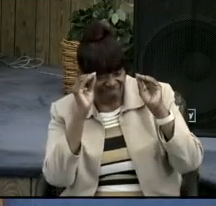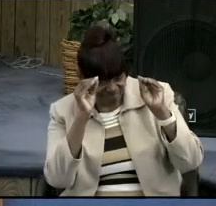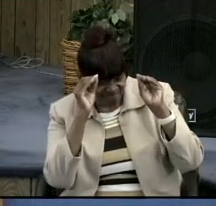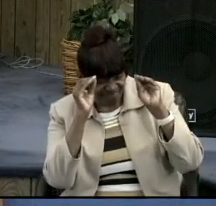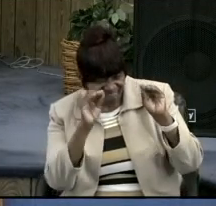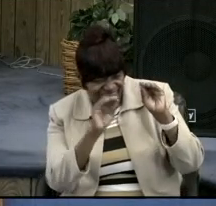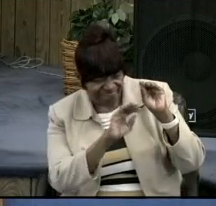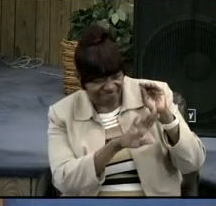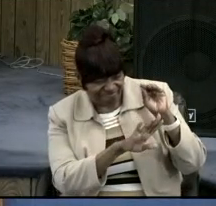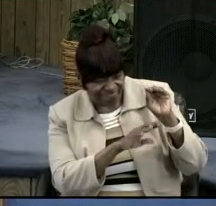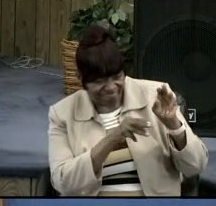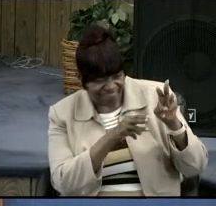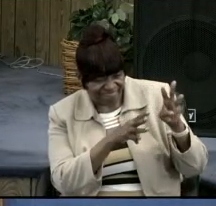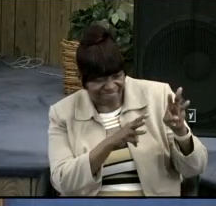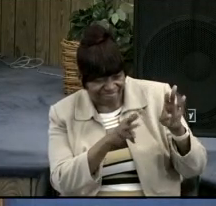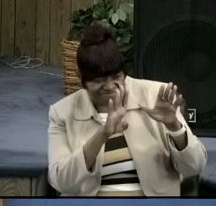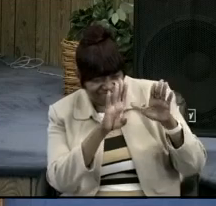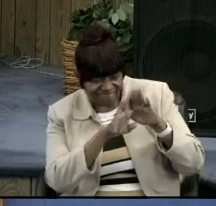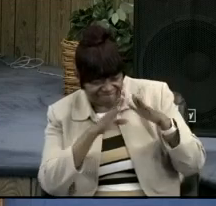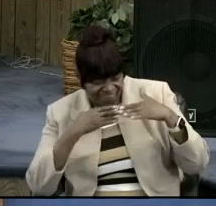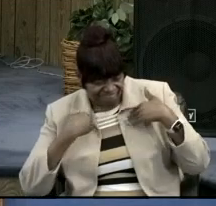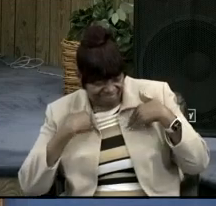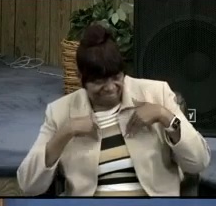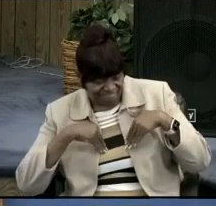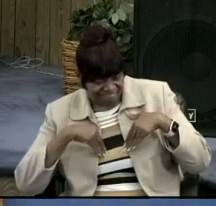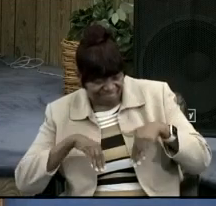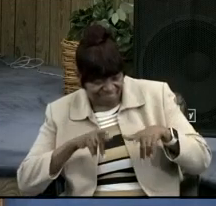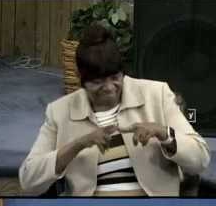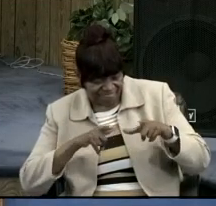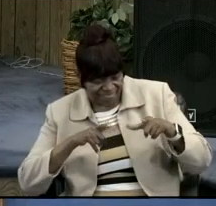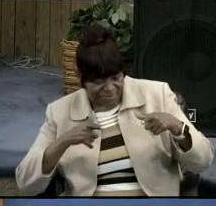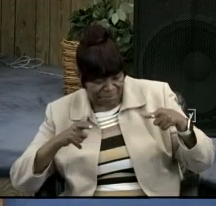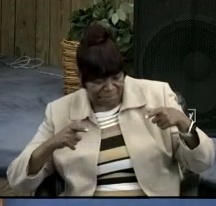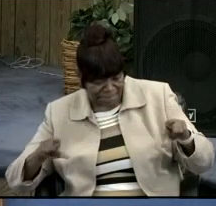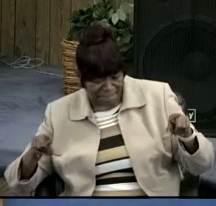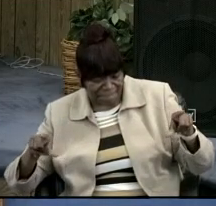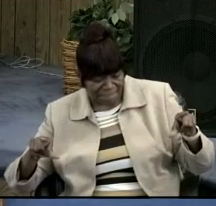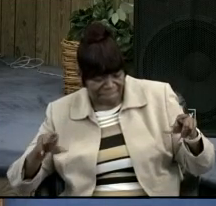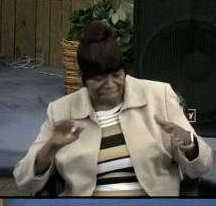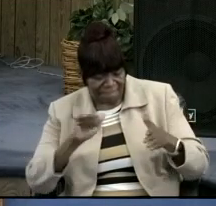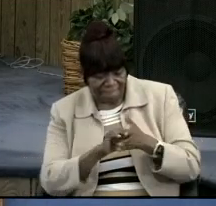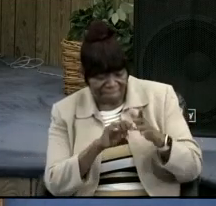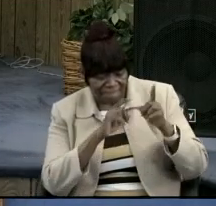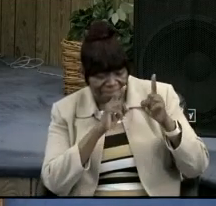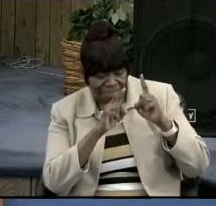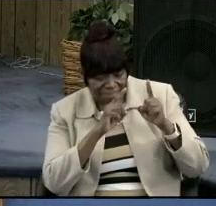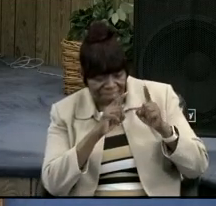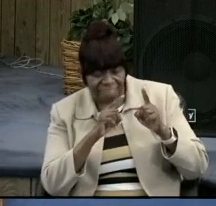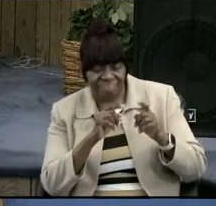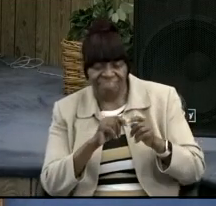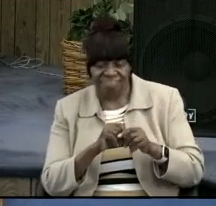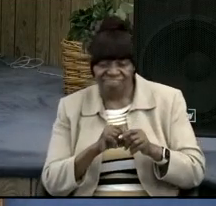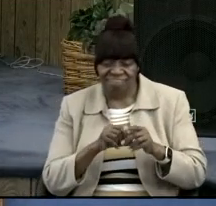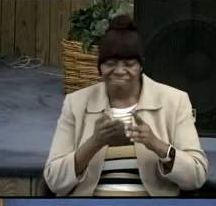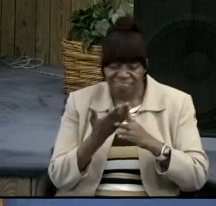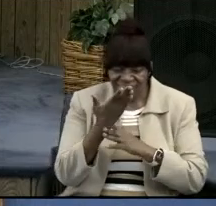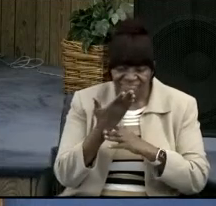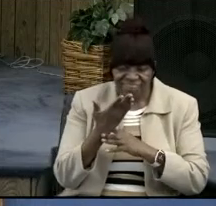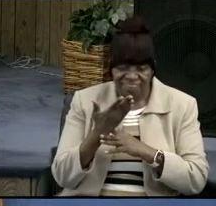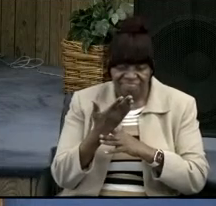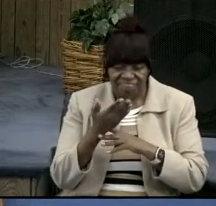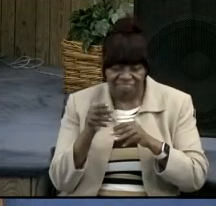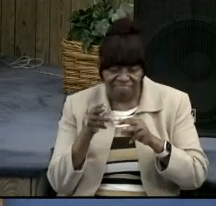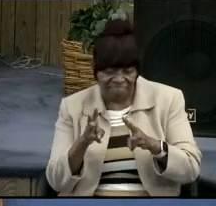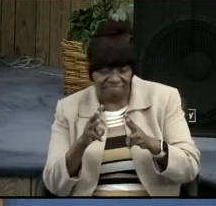doctrine through clothing, through dress, through language, through that talk, the way people talk, through the